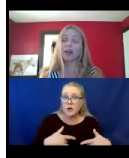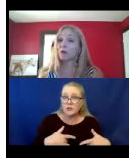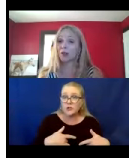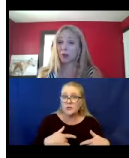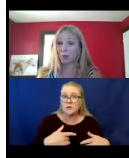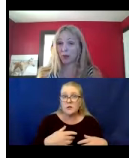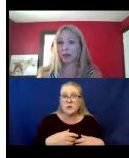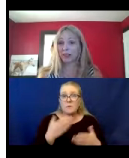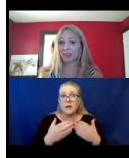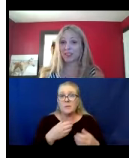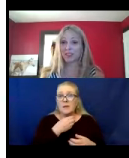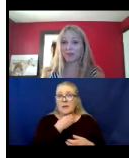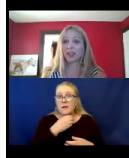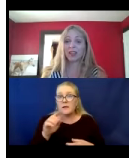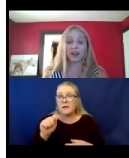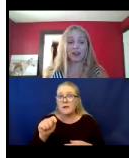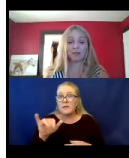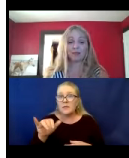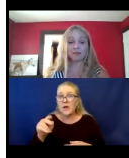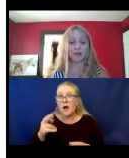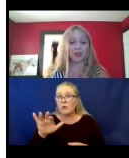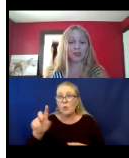be thyroid hormone imbalances.